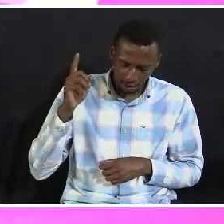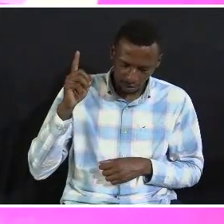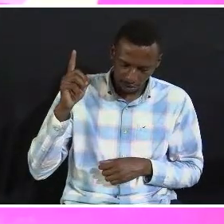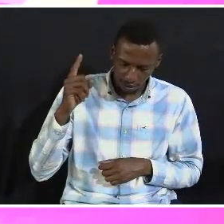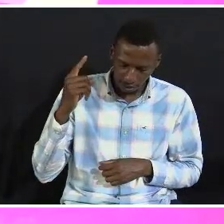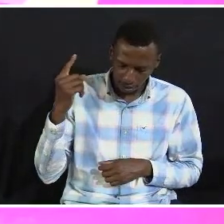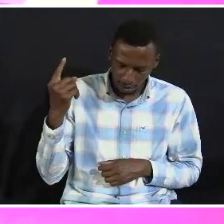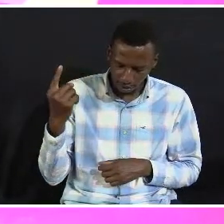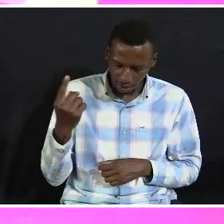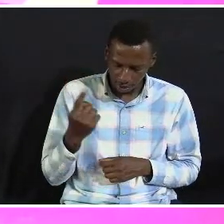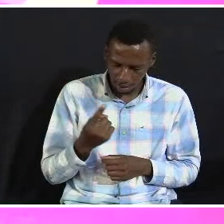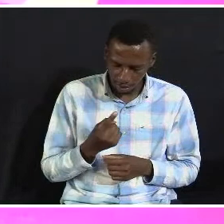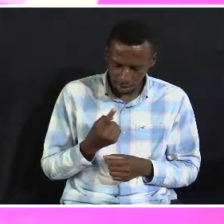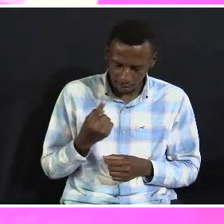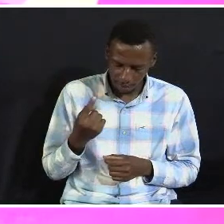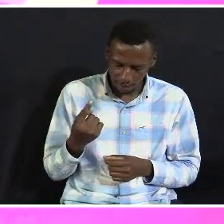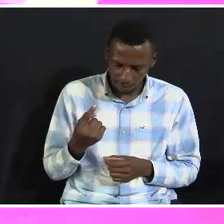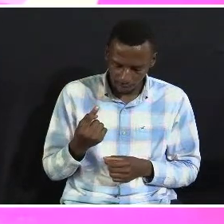trusting.